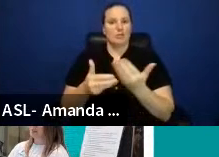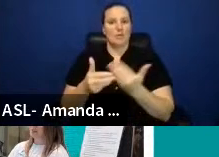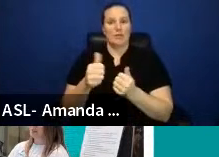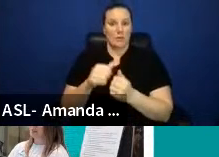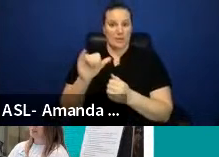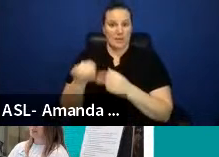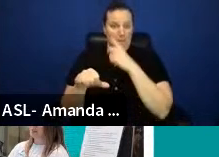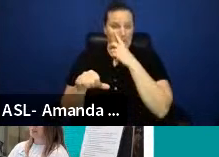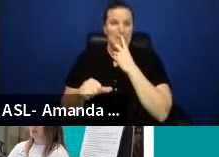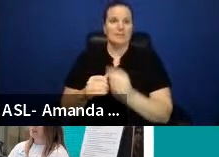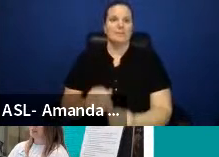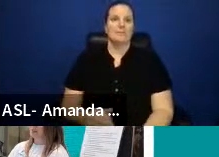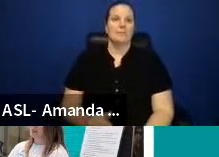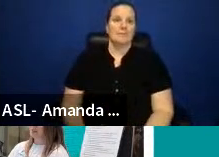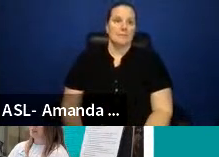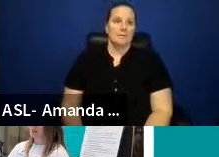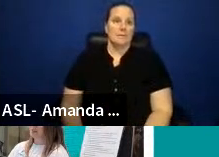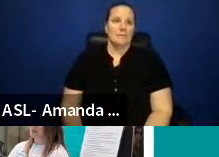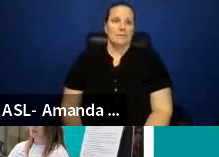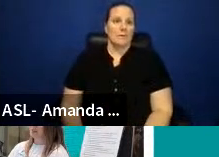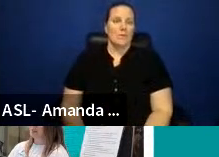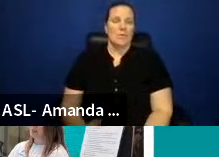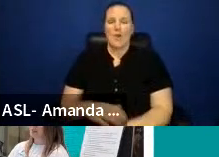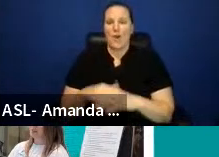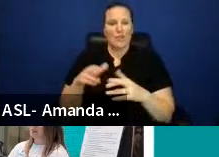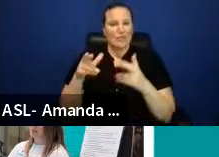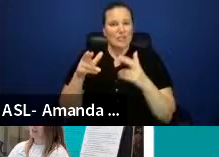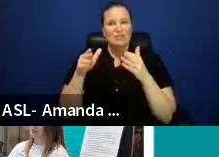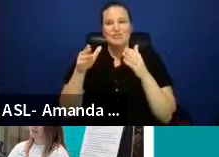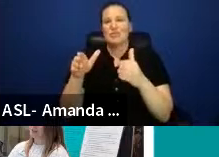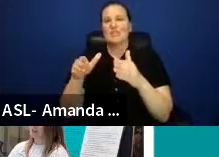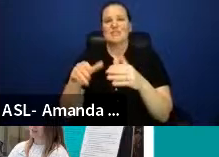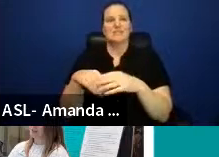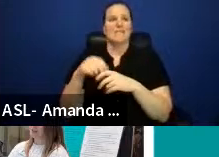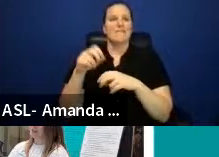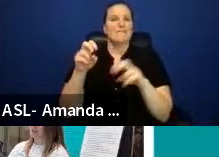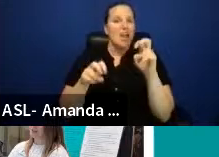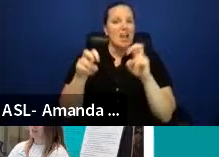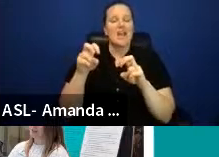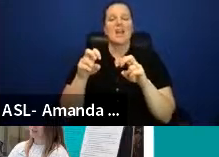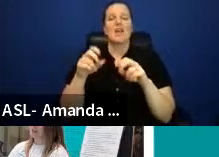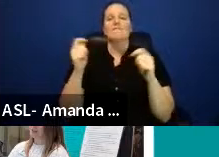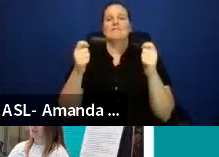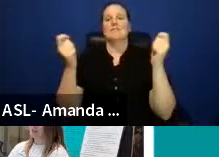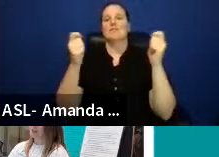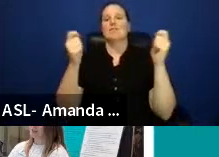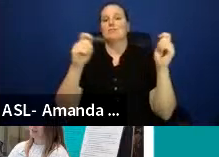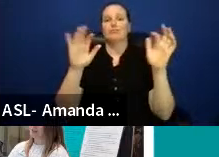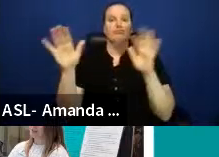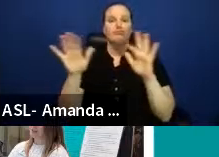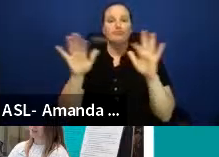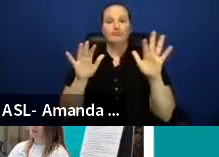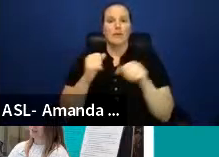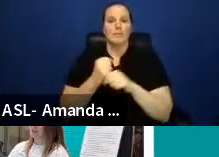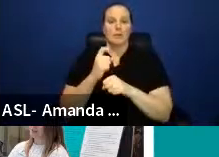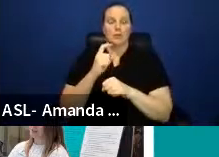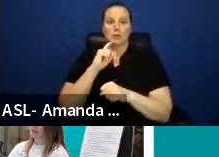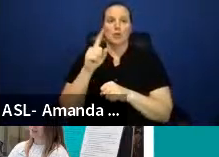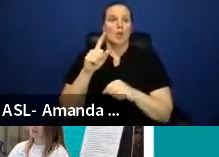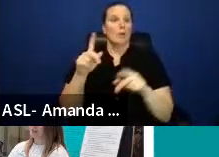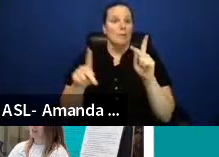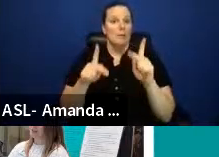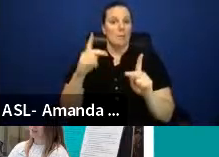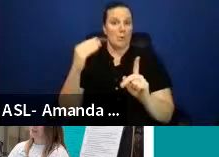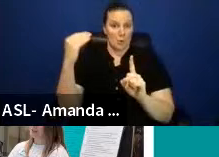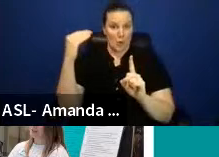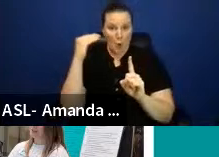So we are out on the streets, out at fairs and festivals, and making sure that folks